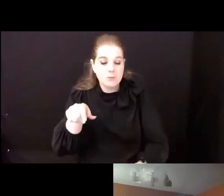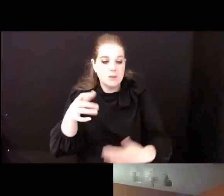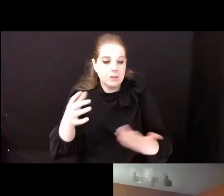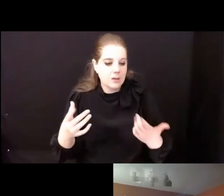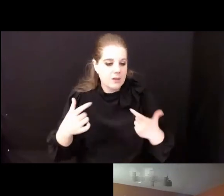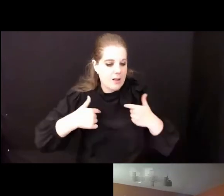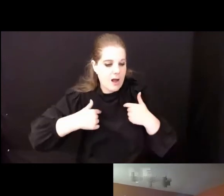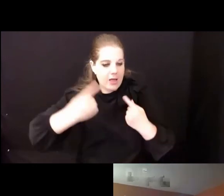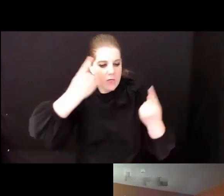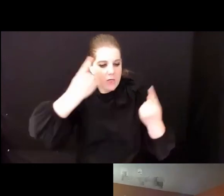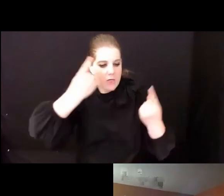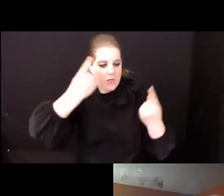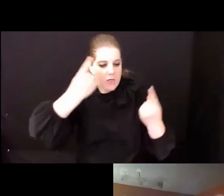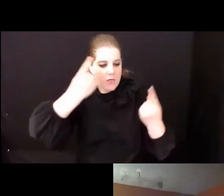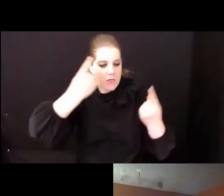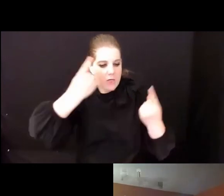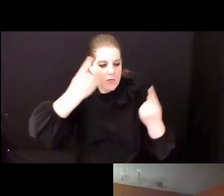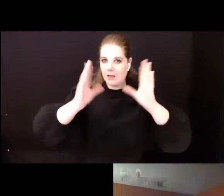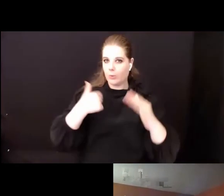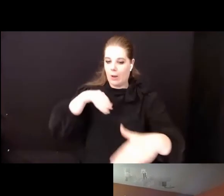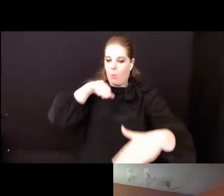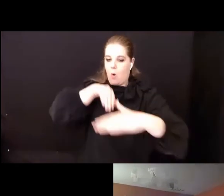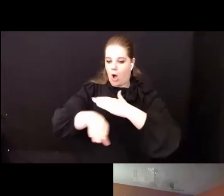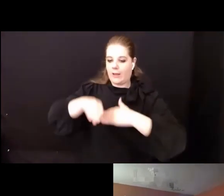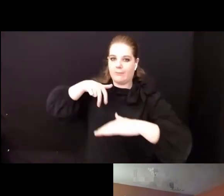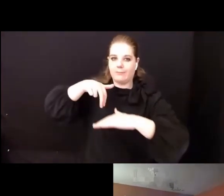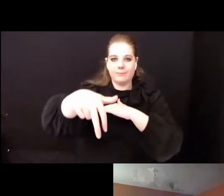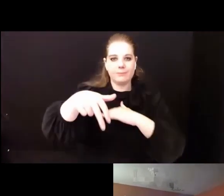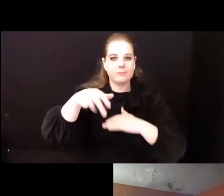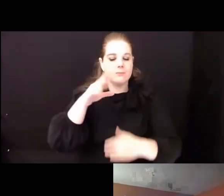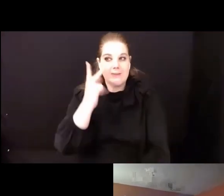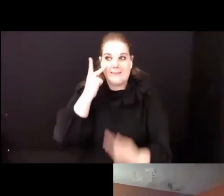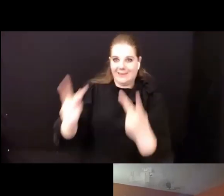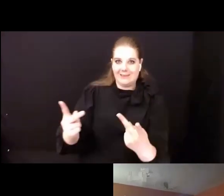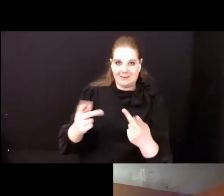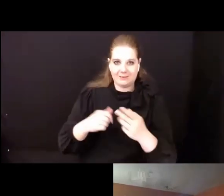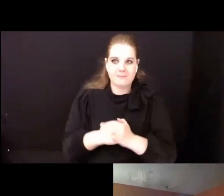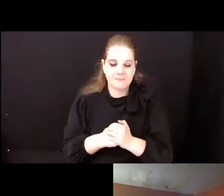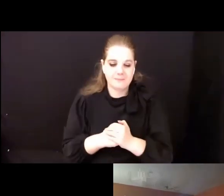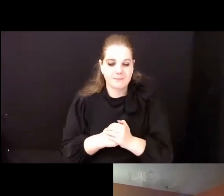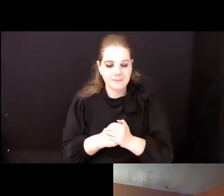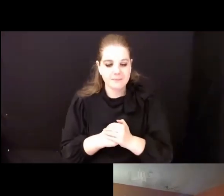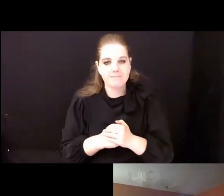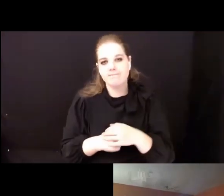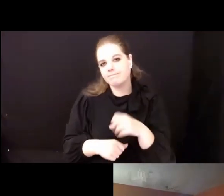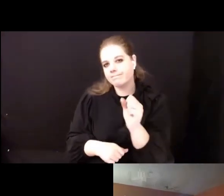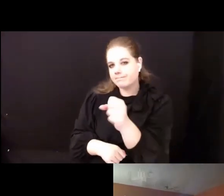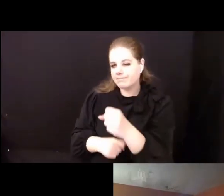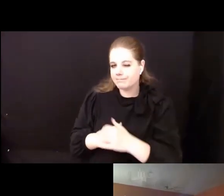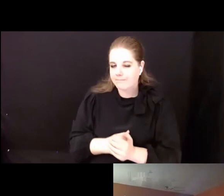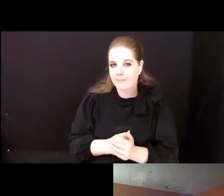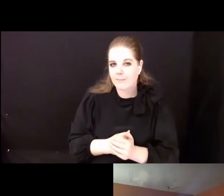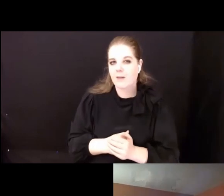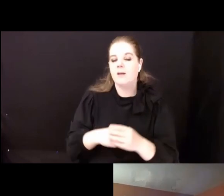see me walk in, you're gonna know. So Yeah. The second part of